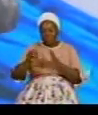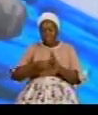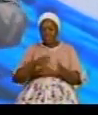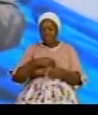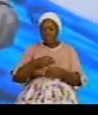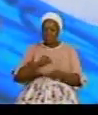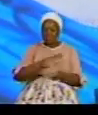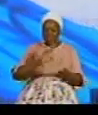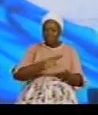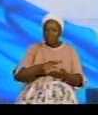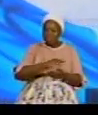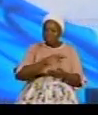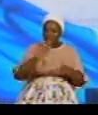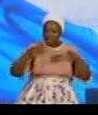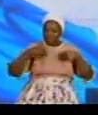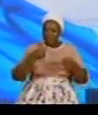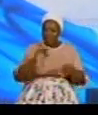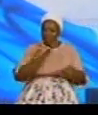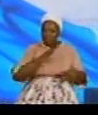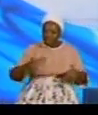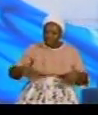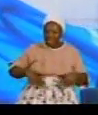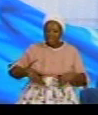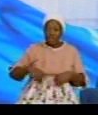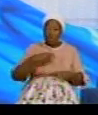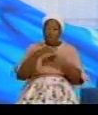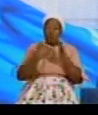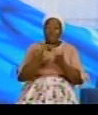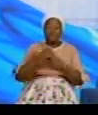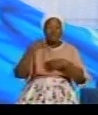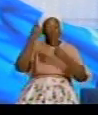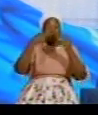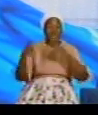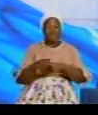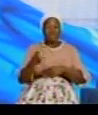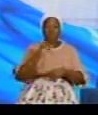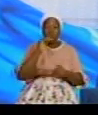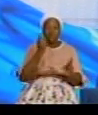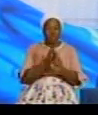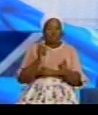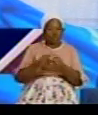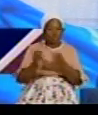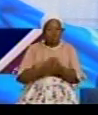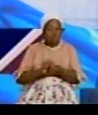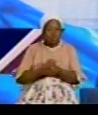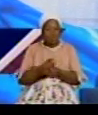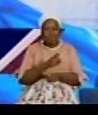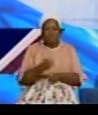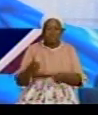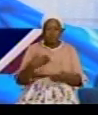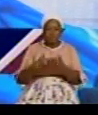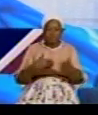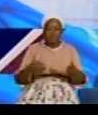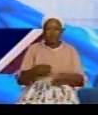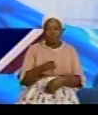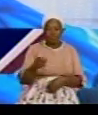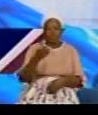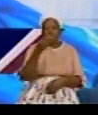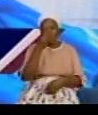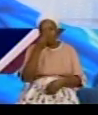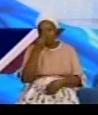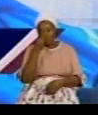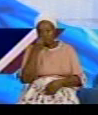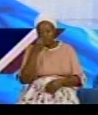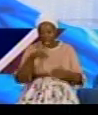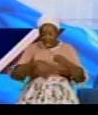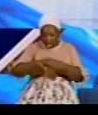of sin. All that concerns them, washing hands before you eat.